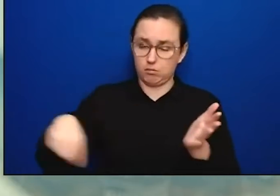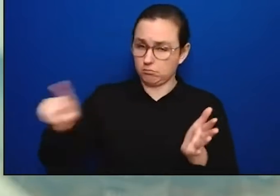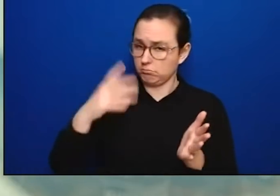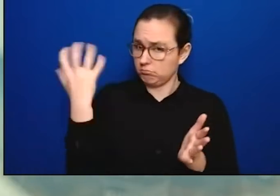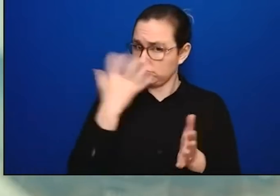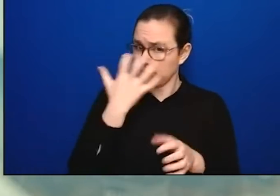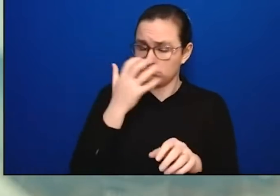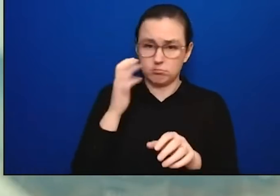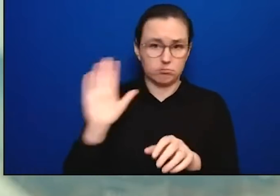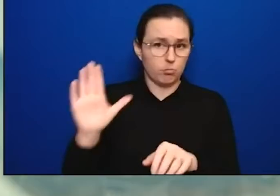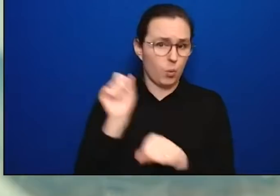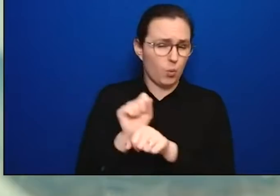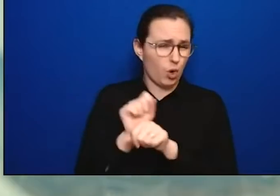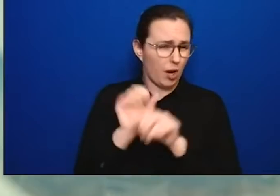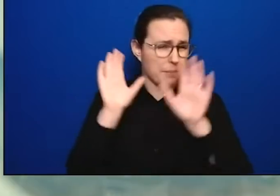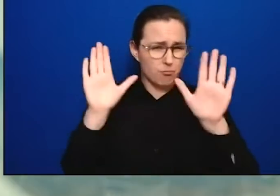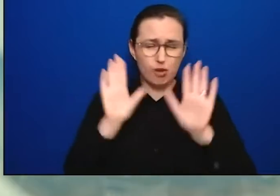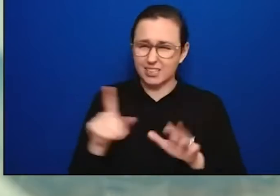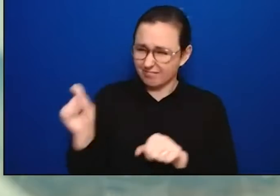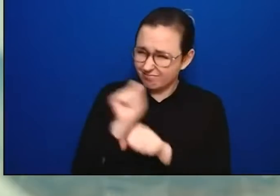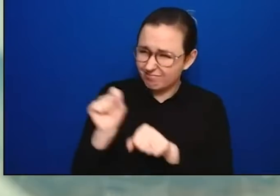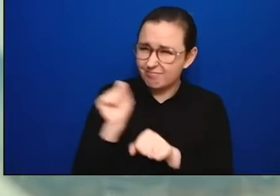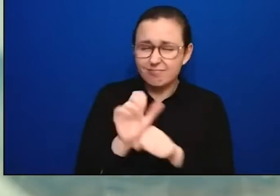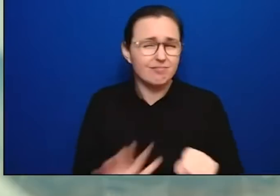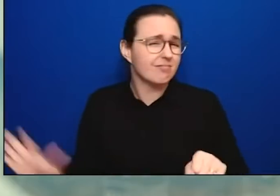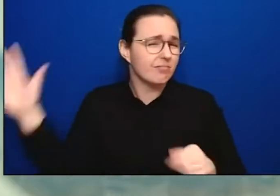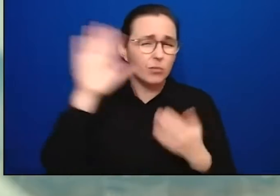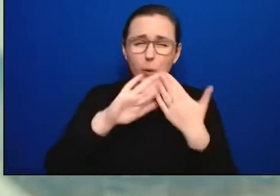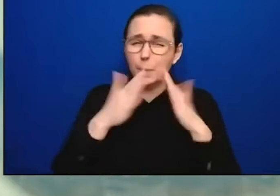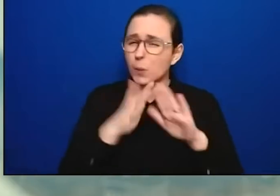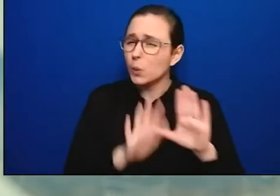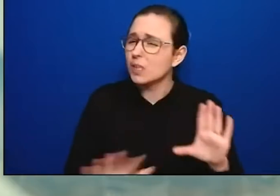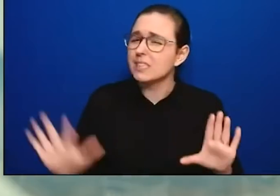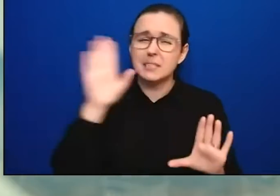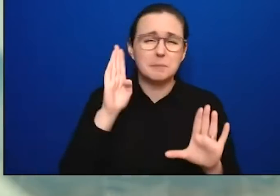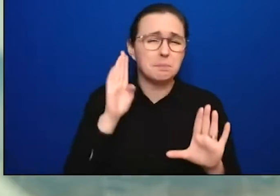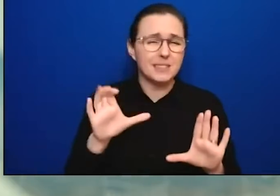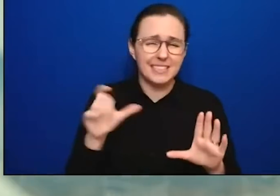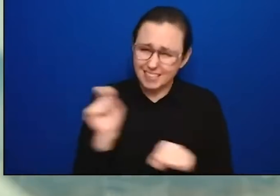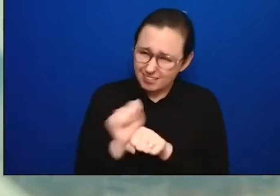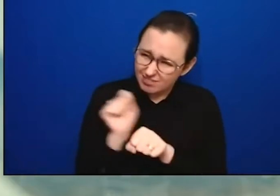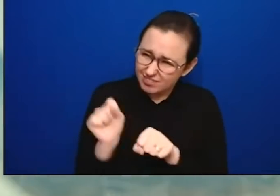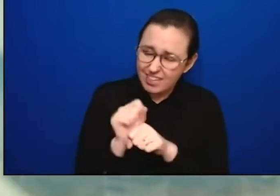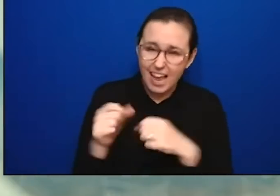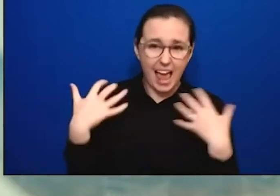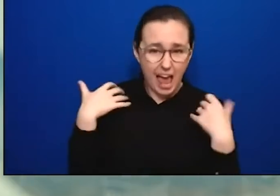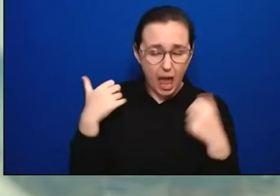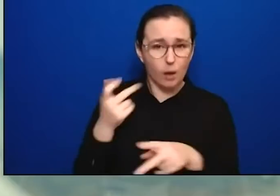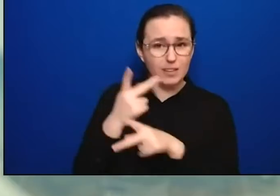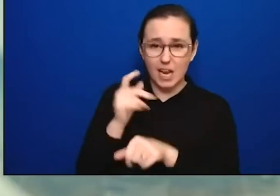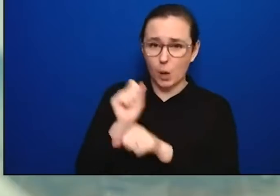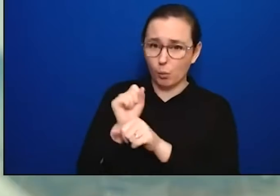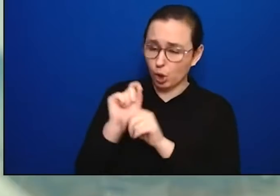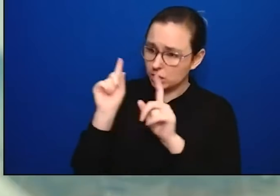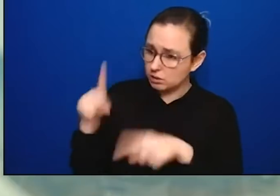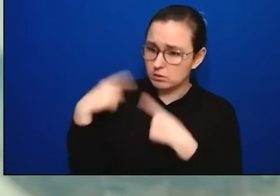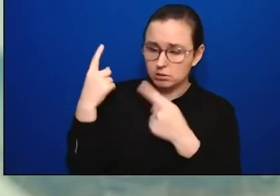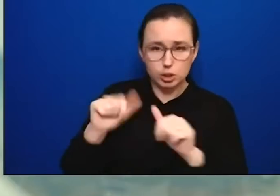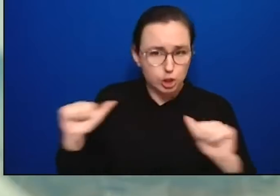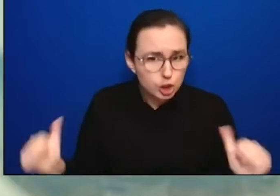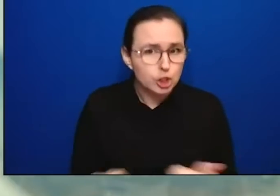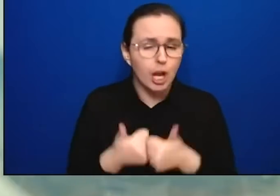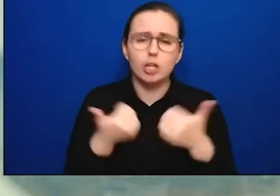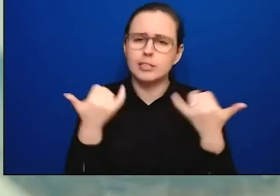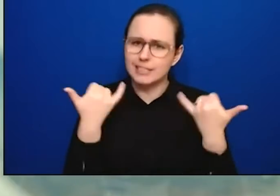under very difficult circumstances of all of our healthcare workers in every community across BC in serving British Columbians